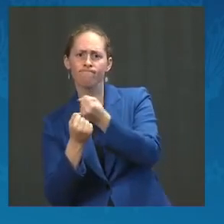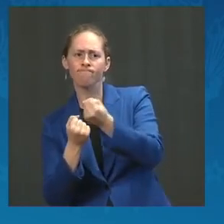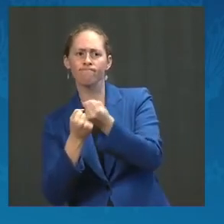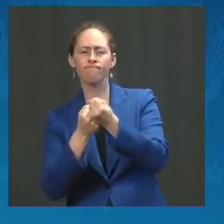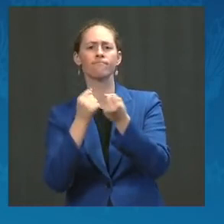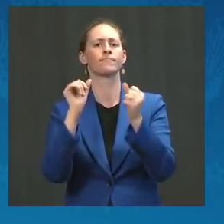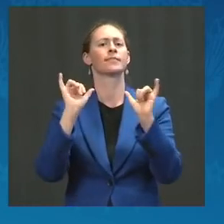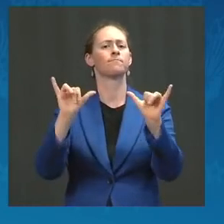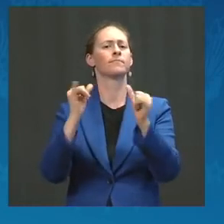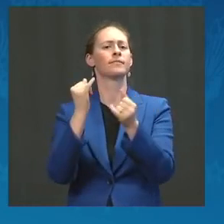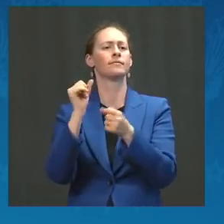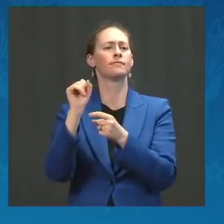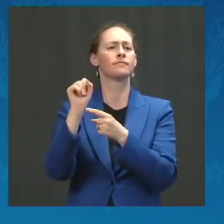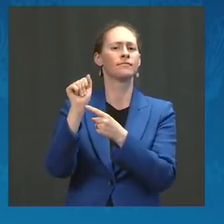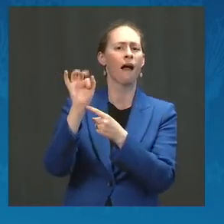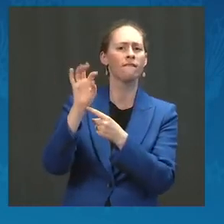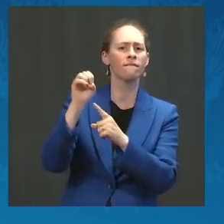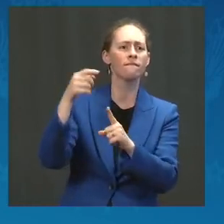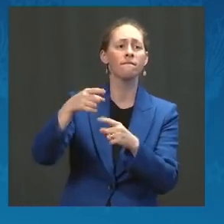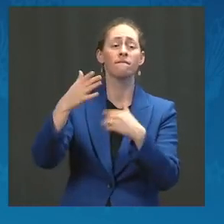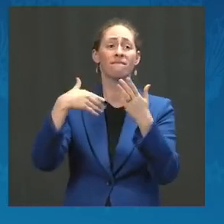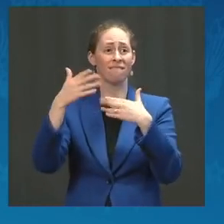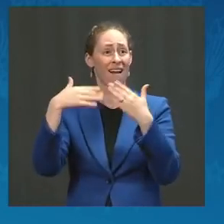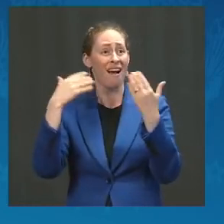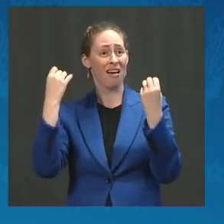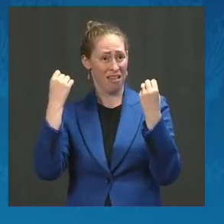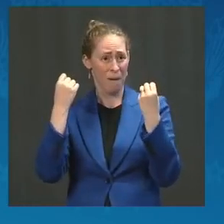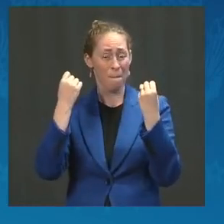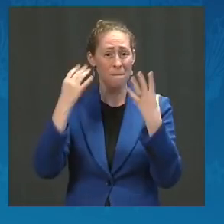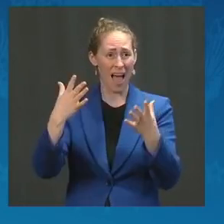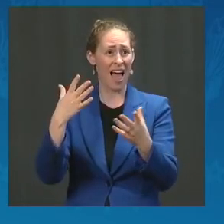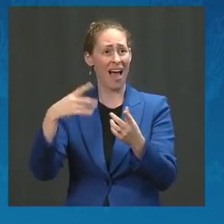they have a higher vaccination, they have a higher rate of COVID.